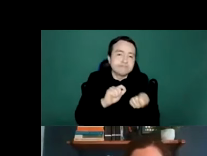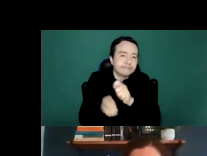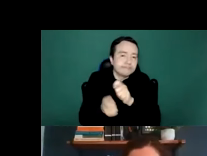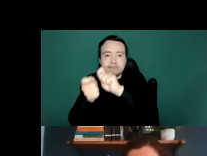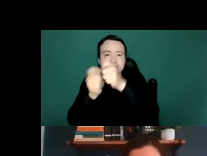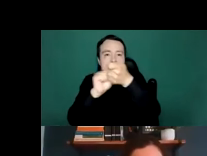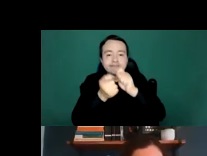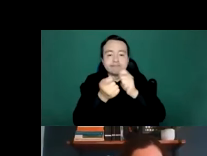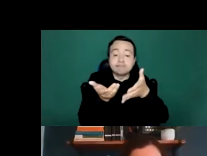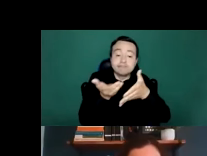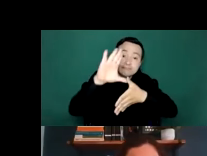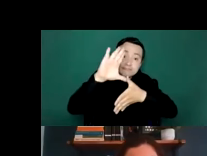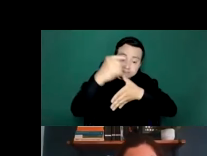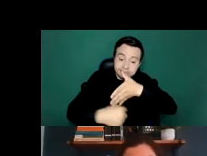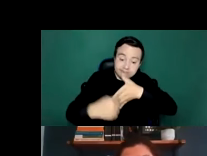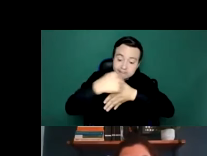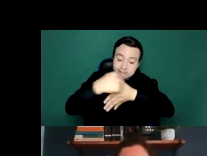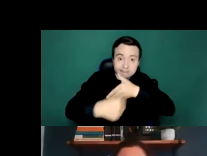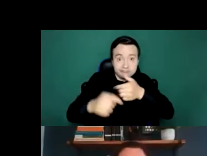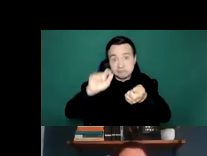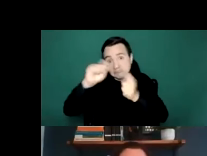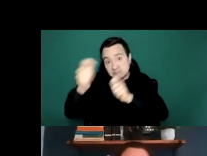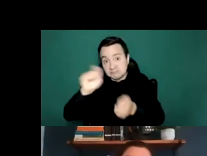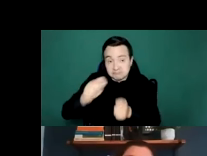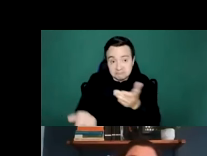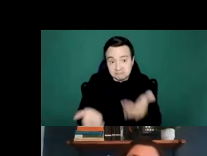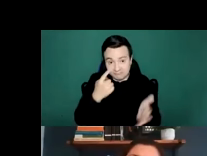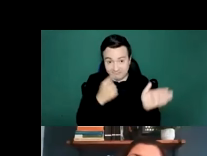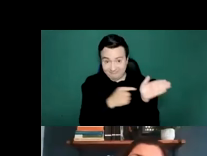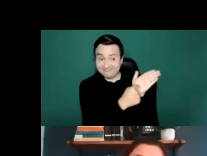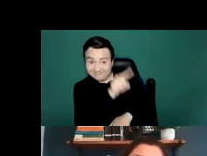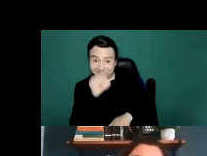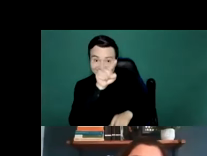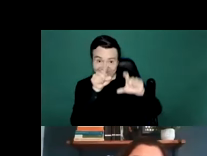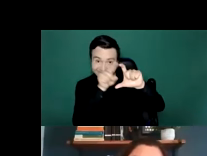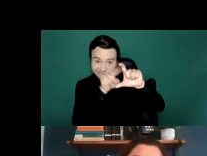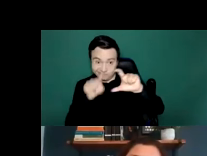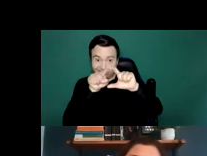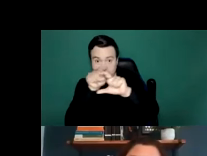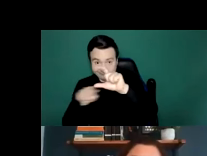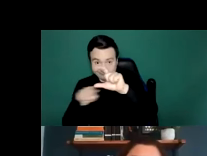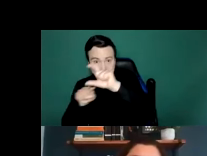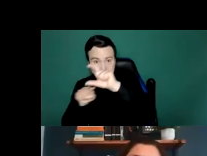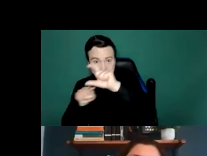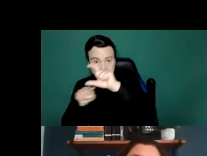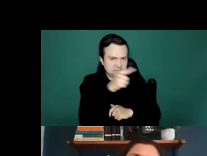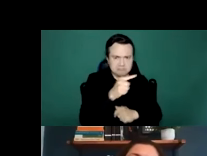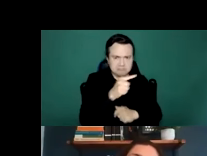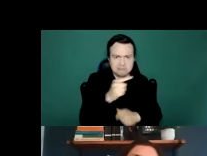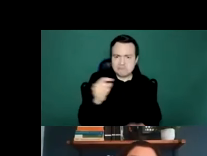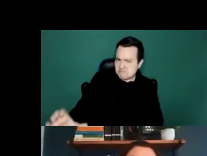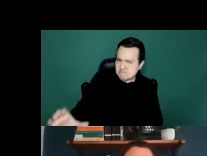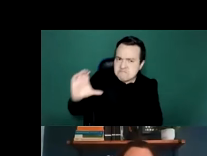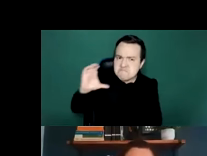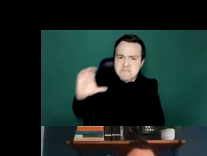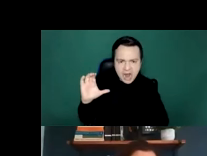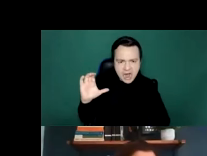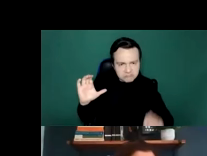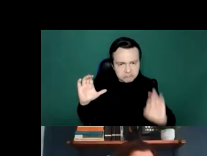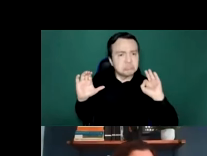on the context of each country. And this can be seen on this chart where we see, for example, the high income countries and